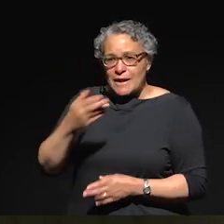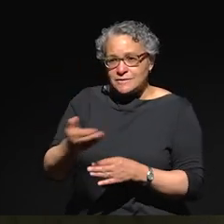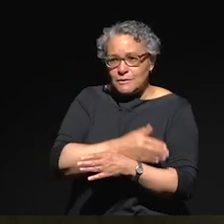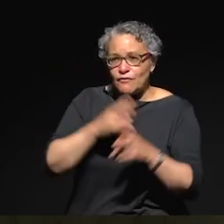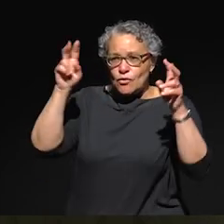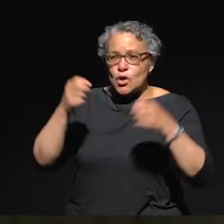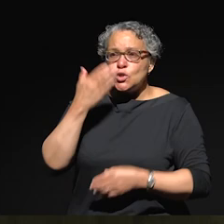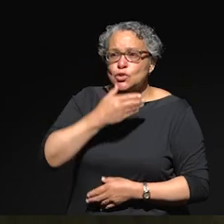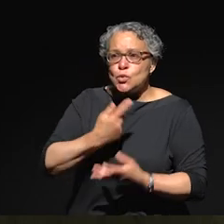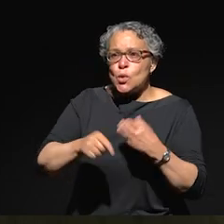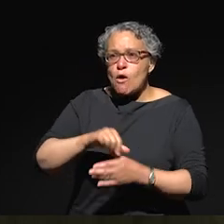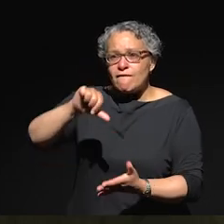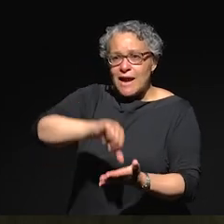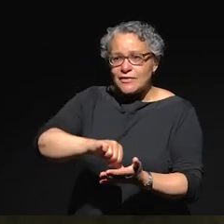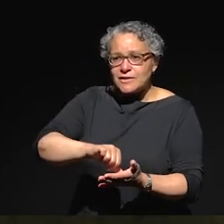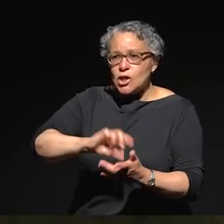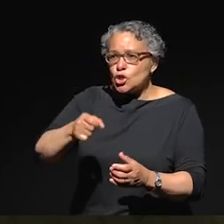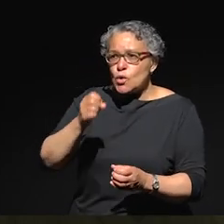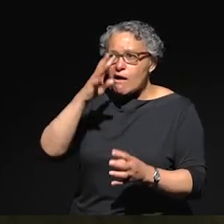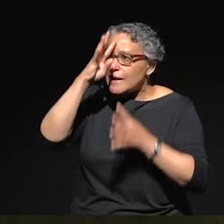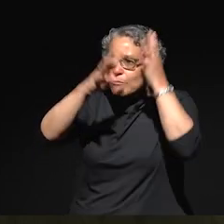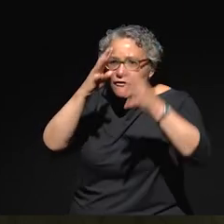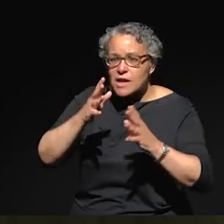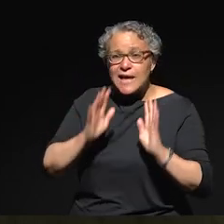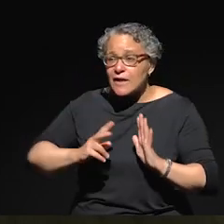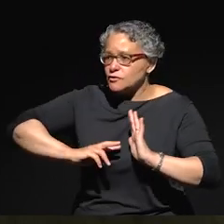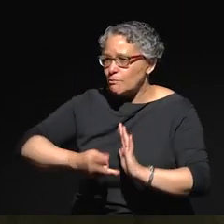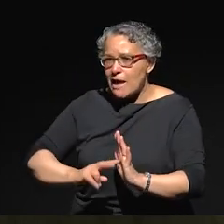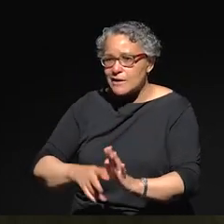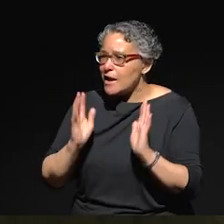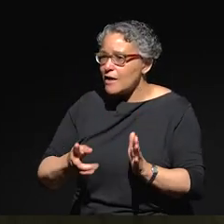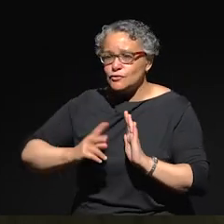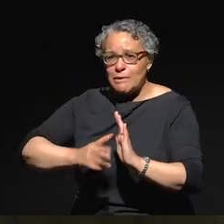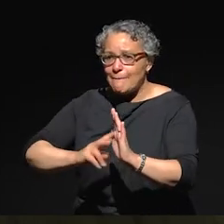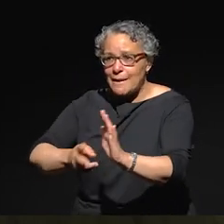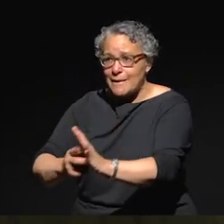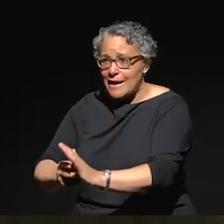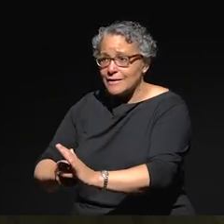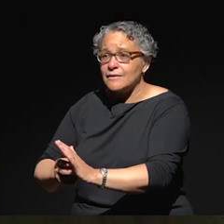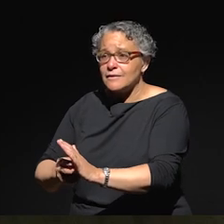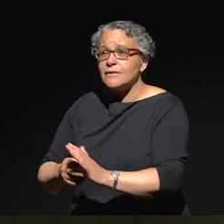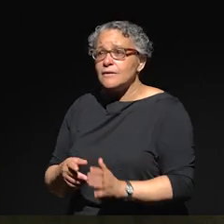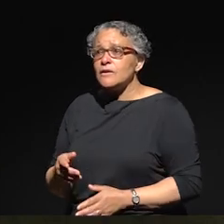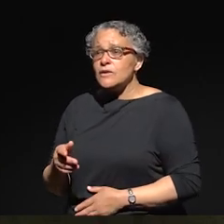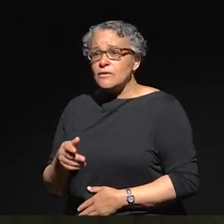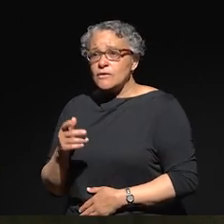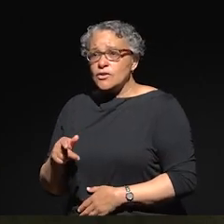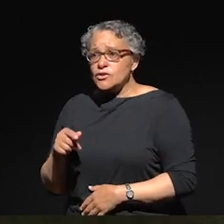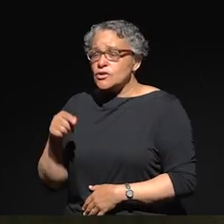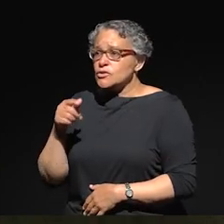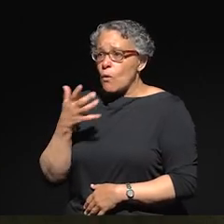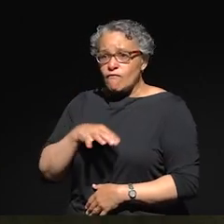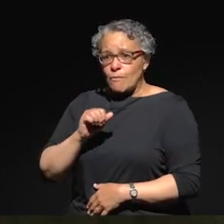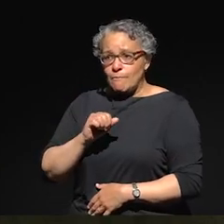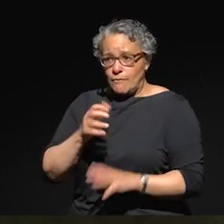start, you can't improvise that kind of thing. You have to plan it out so there's the harmony across. If you start removing figures from Raphael's exhibition, for his compositions,